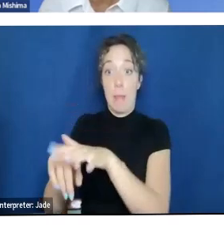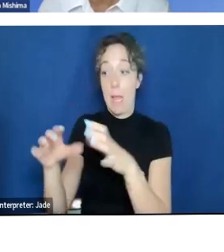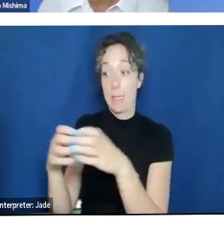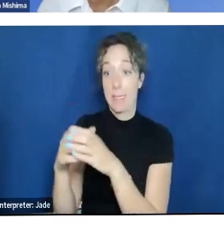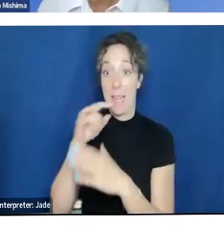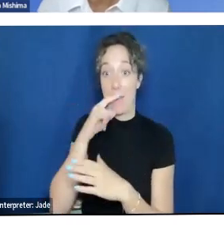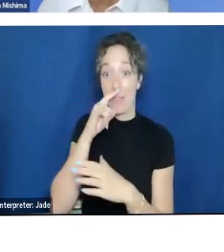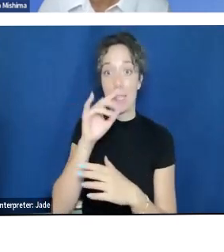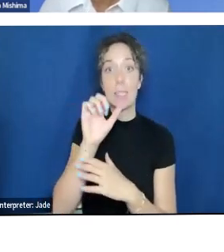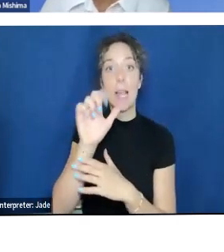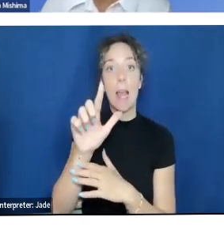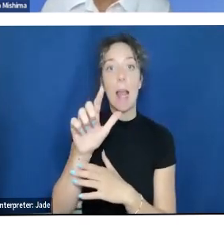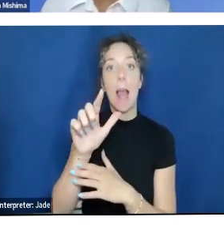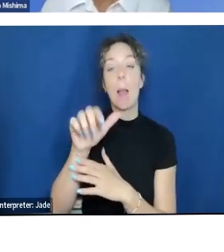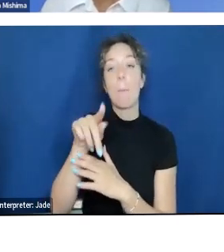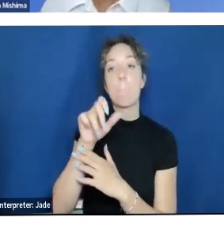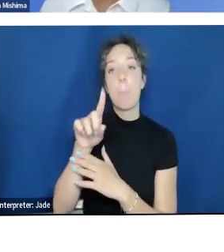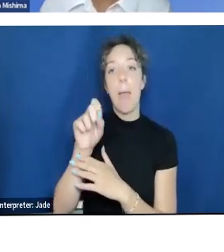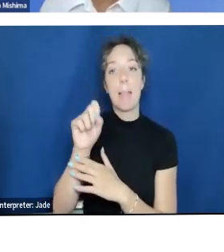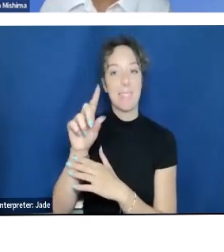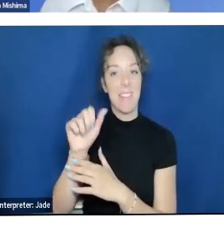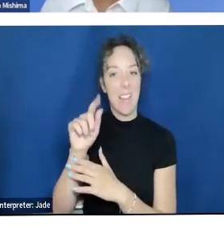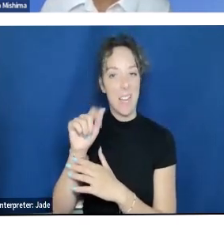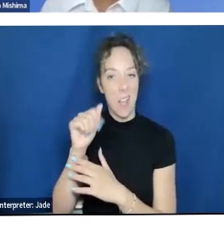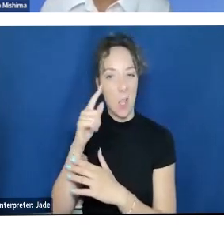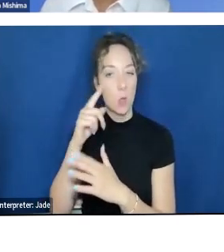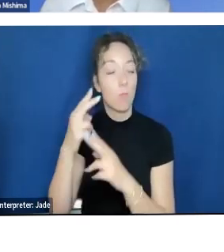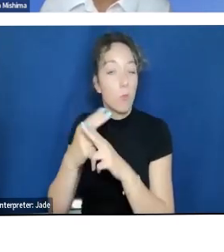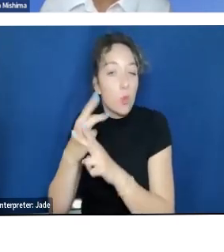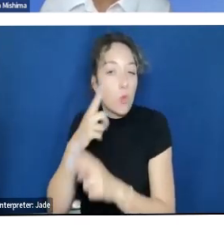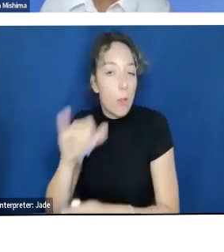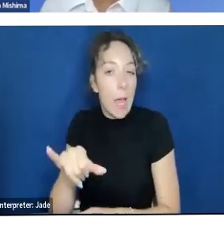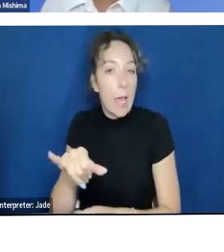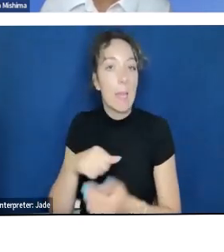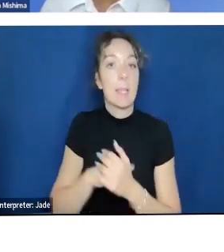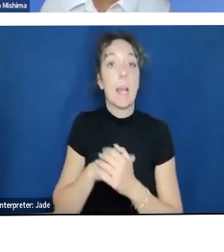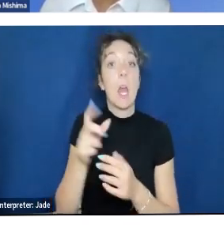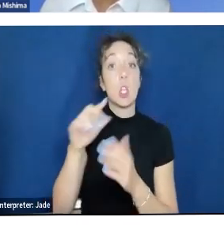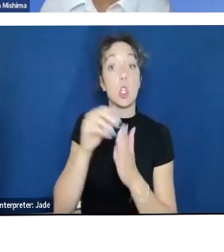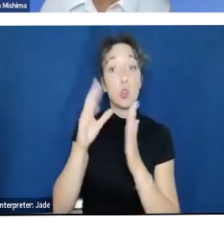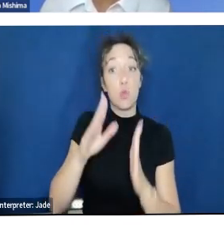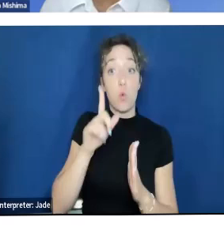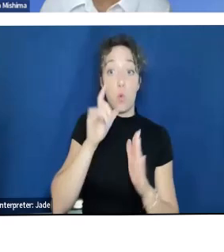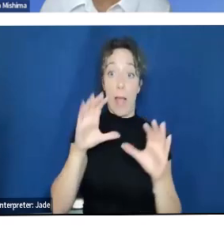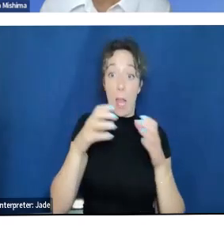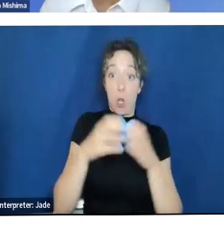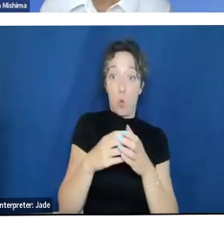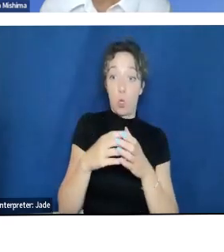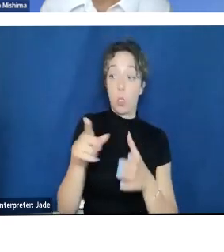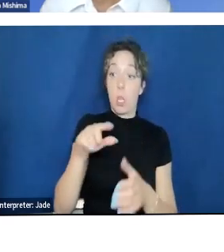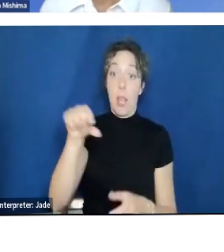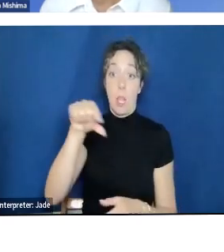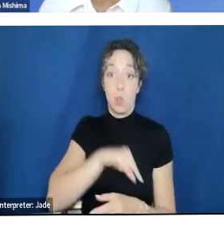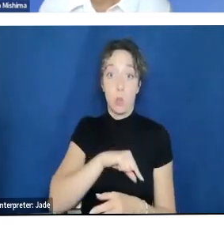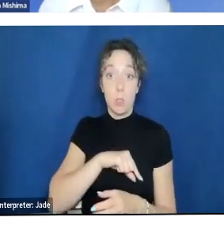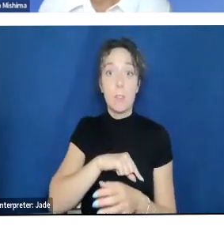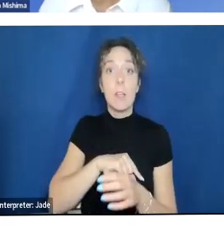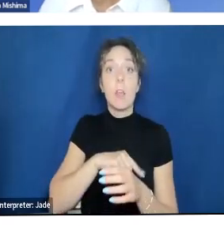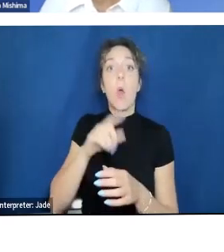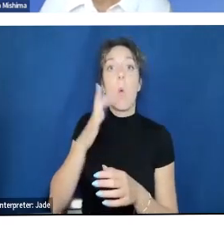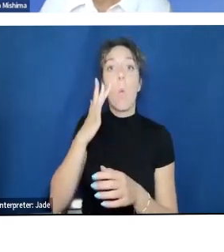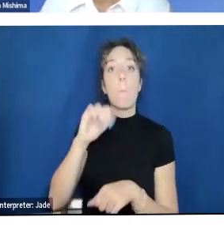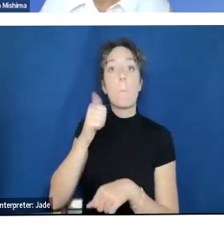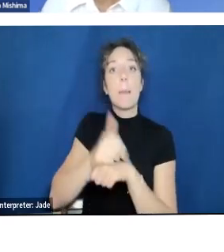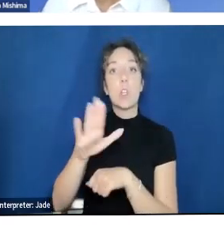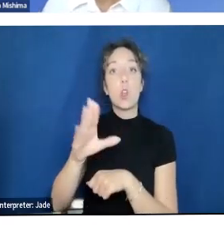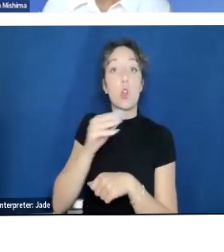CalPADS data is used for. And those are students who are categorically eligible based on their homeless, migrant, or foster status